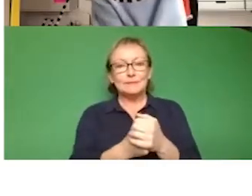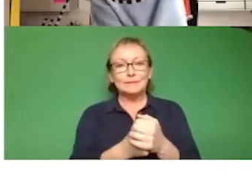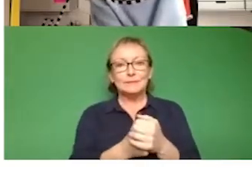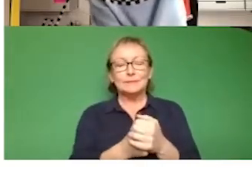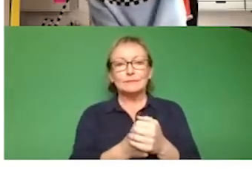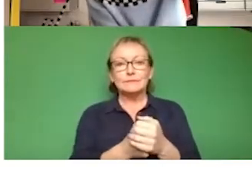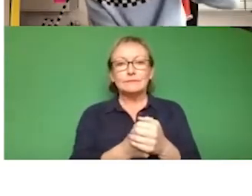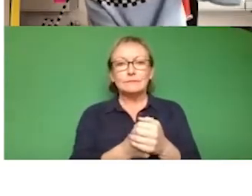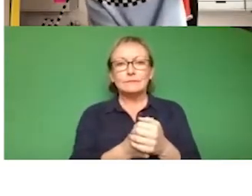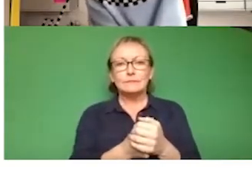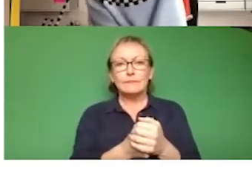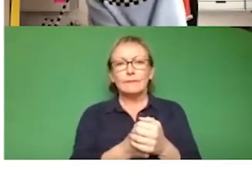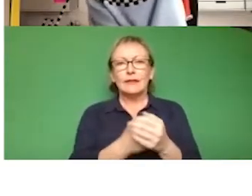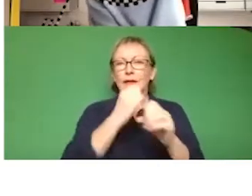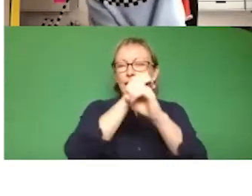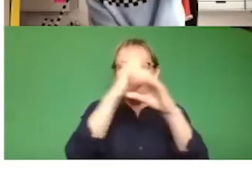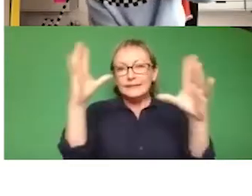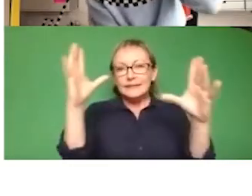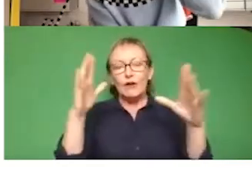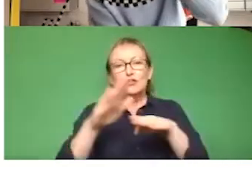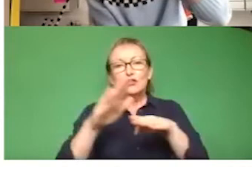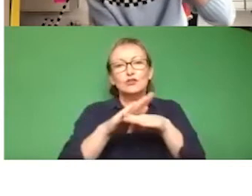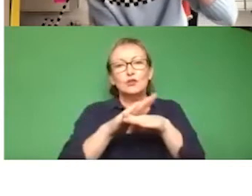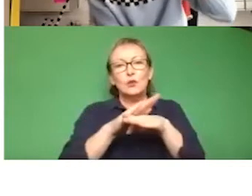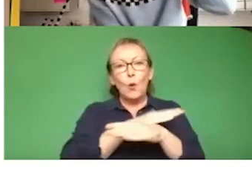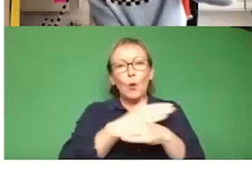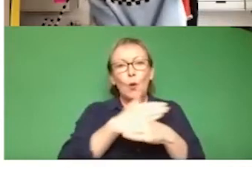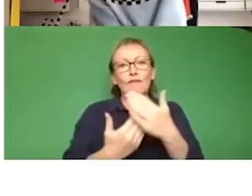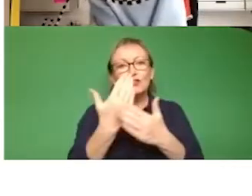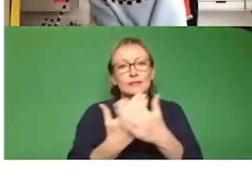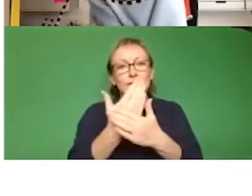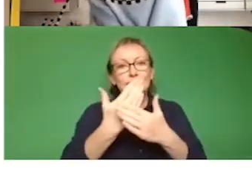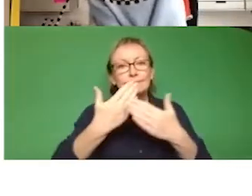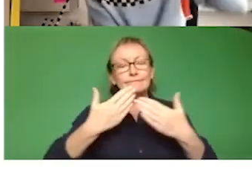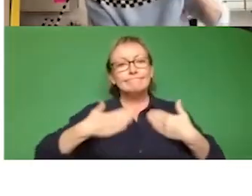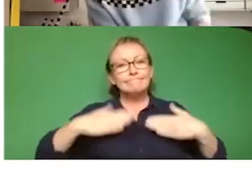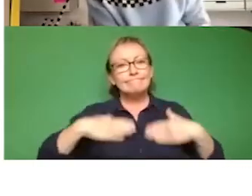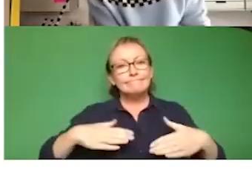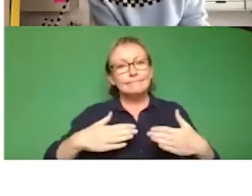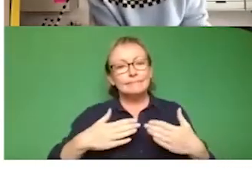But it's that idea of slow fashion, sustainability, but really